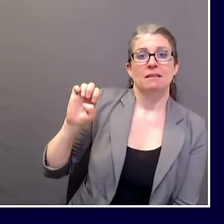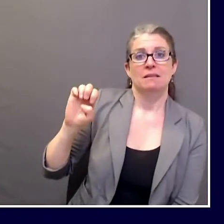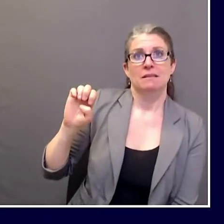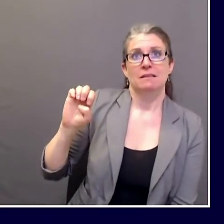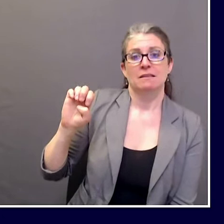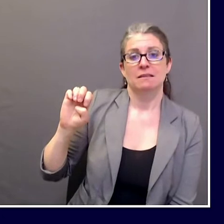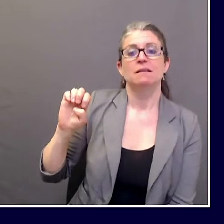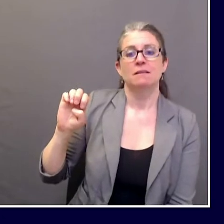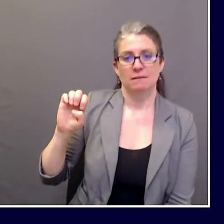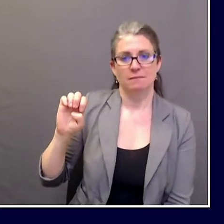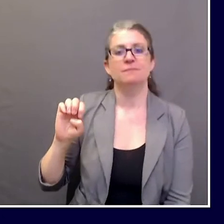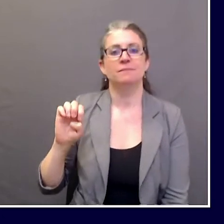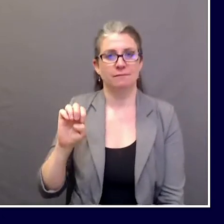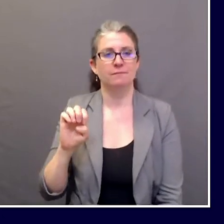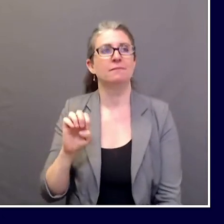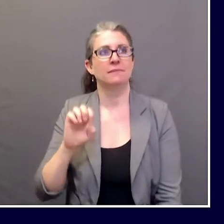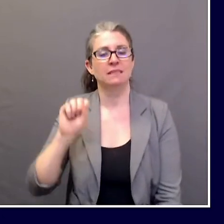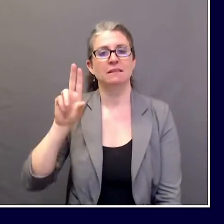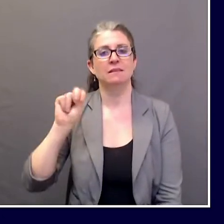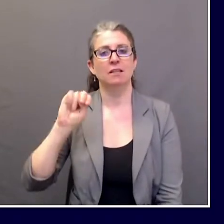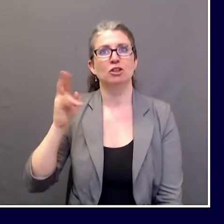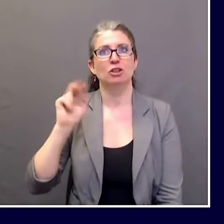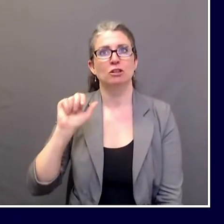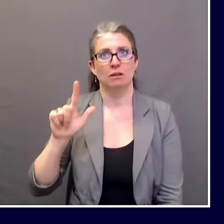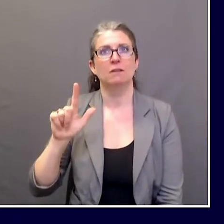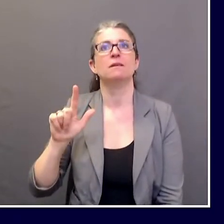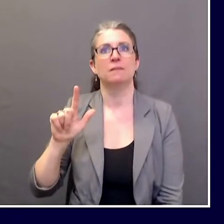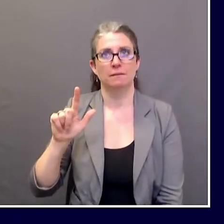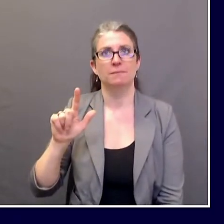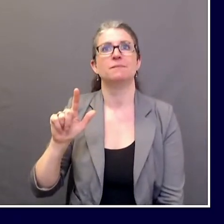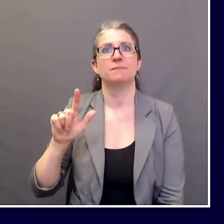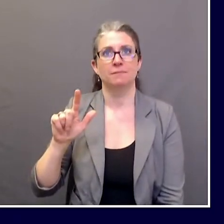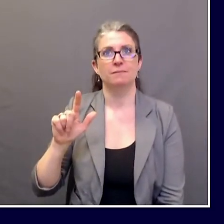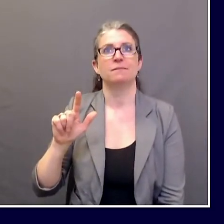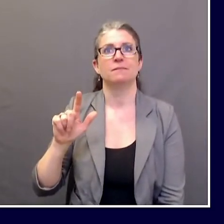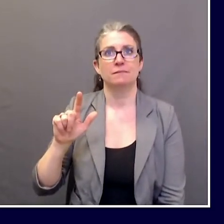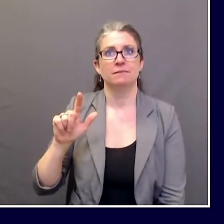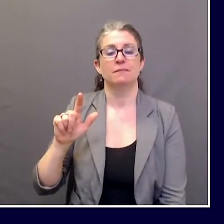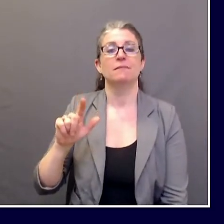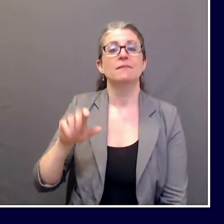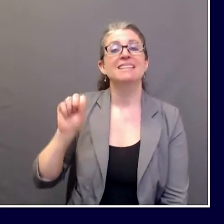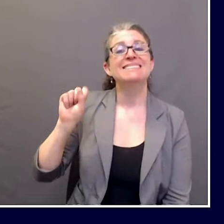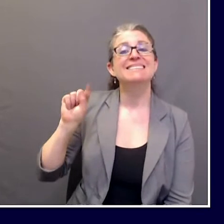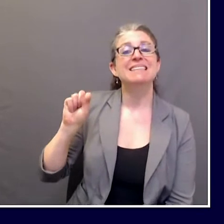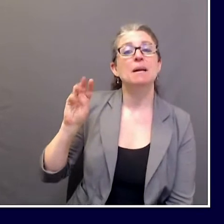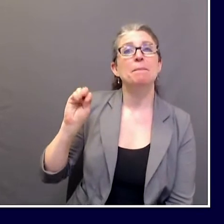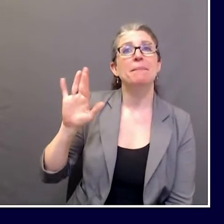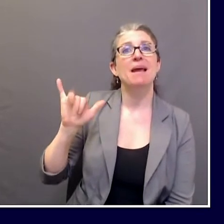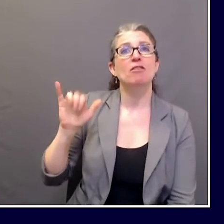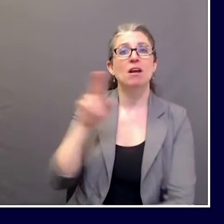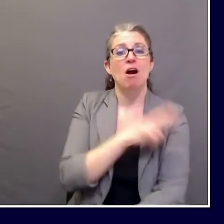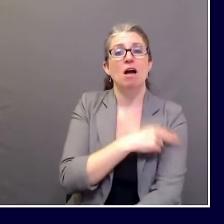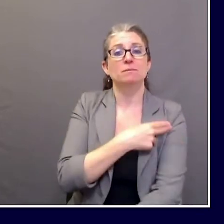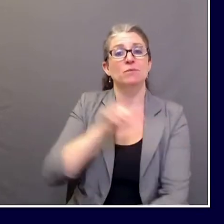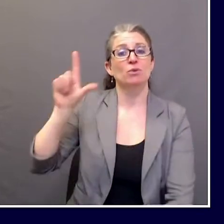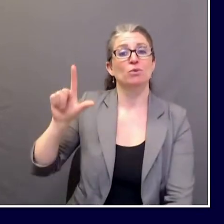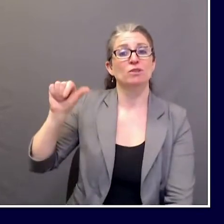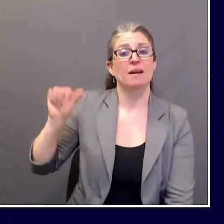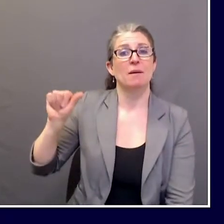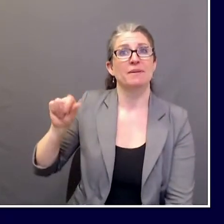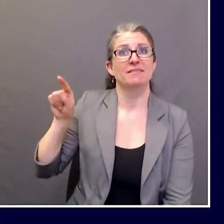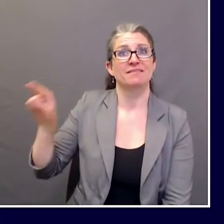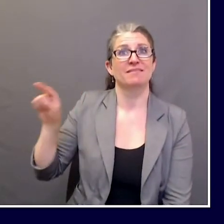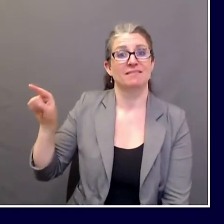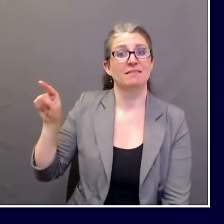do a short-term clinic, but a pretty good size one, over 2,000 shots in April vacation. And I think they were going to